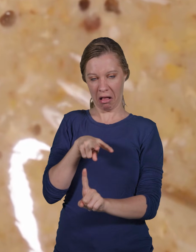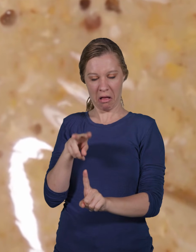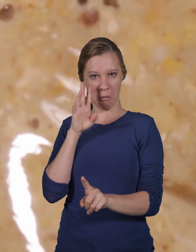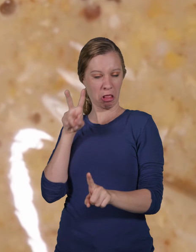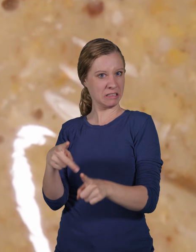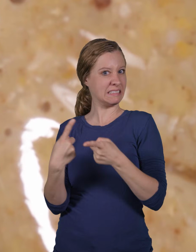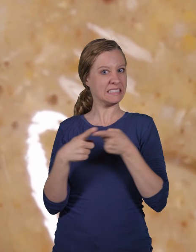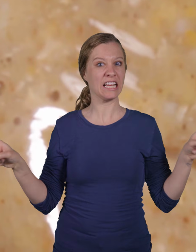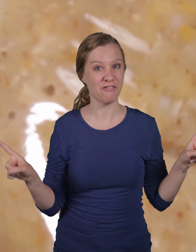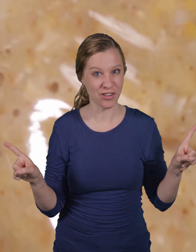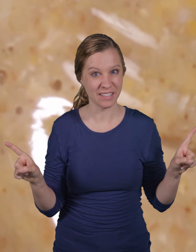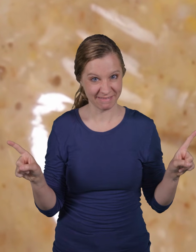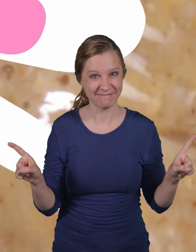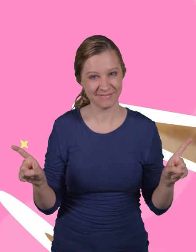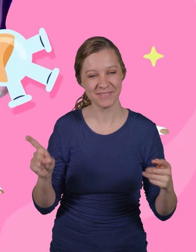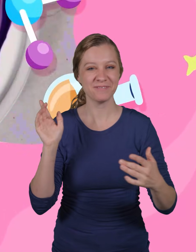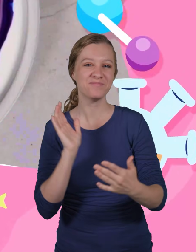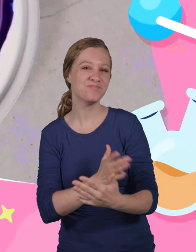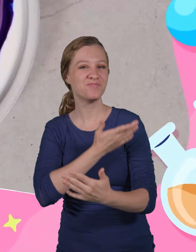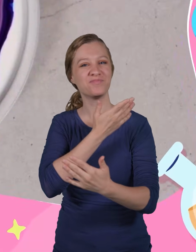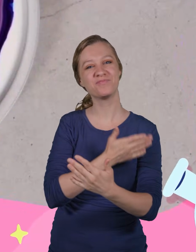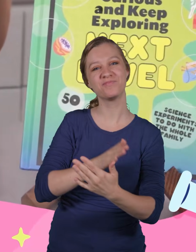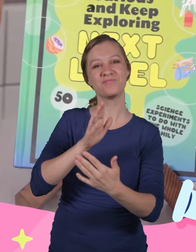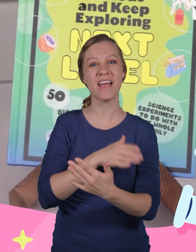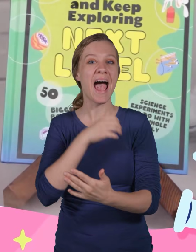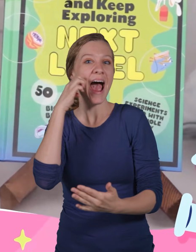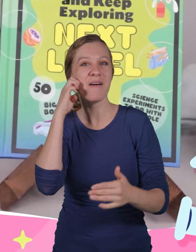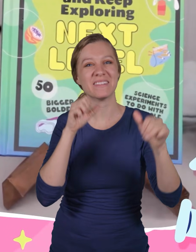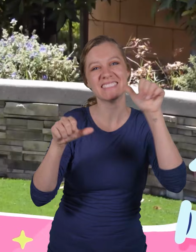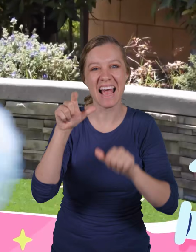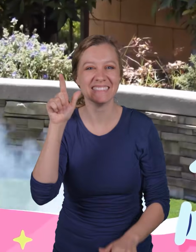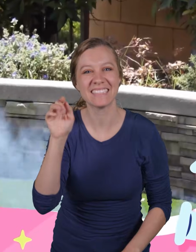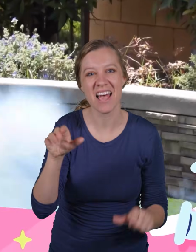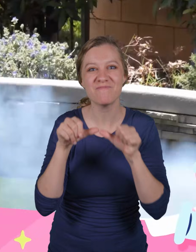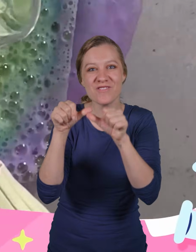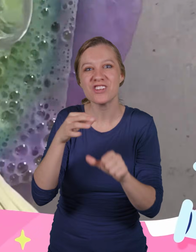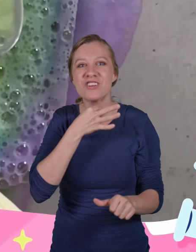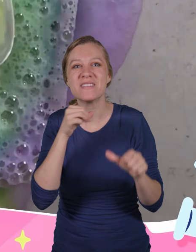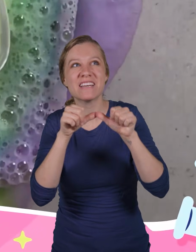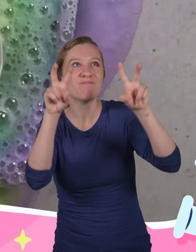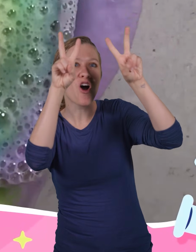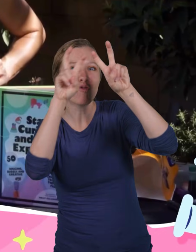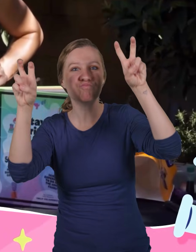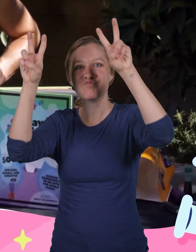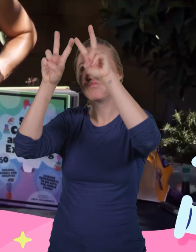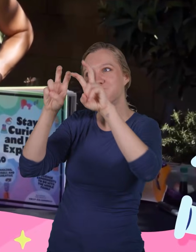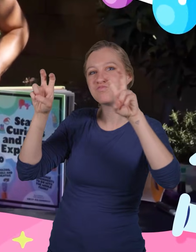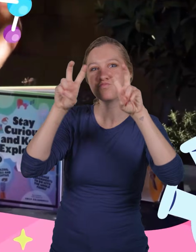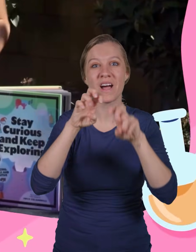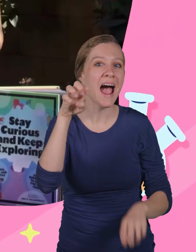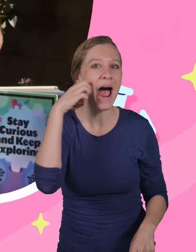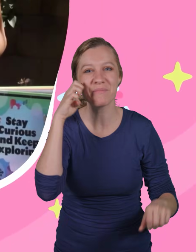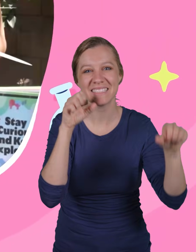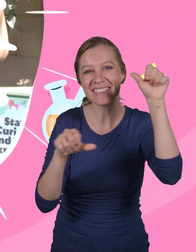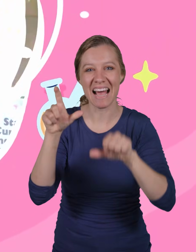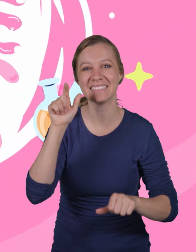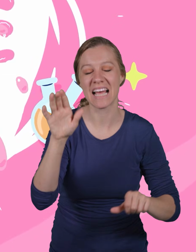look at cereal the same way again. Emily's Science Lab. Stay curious.